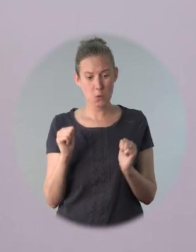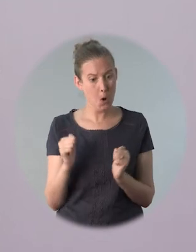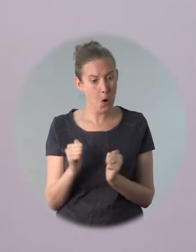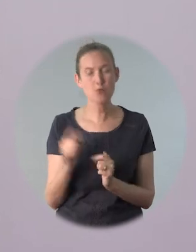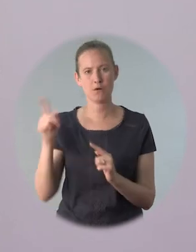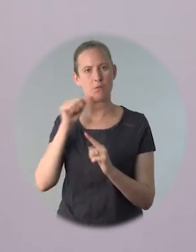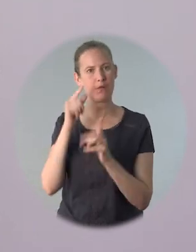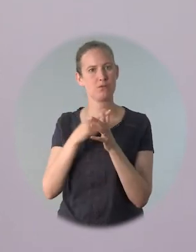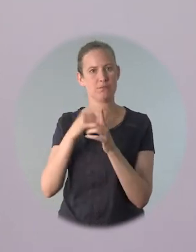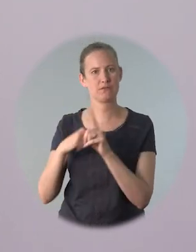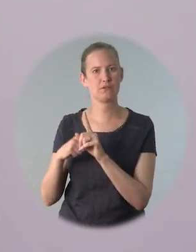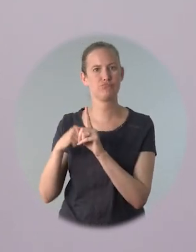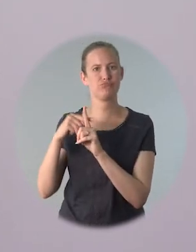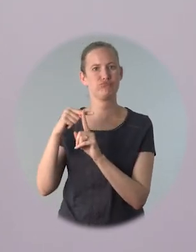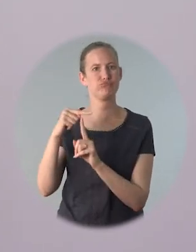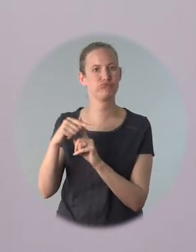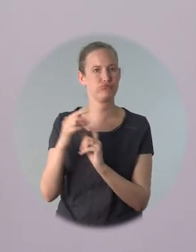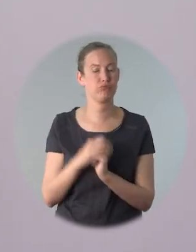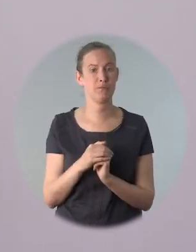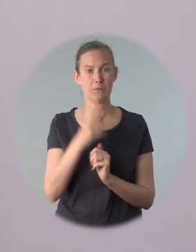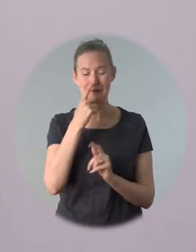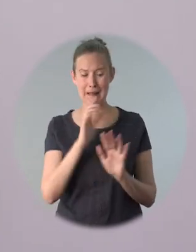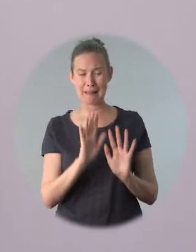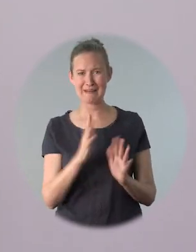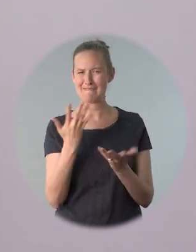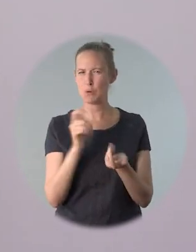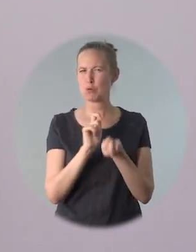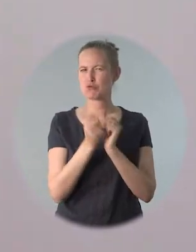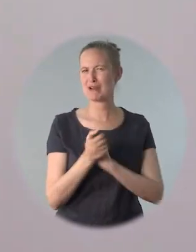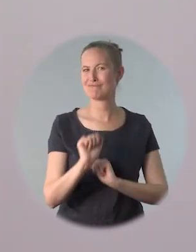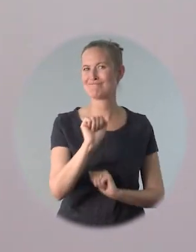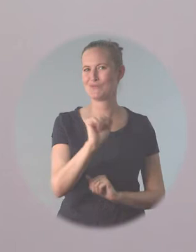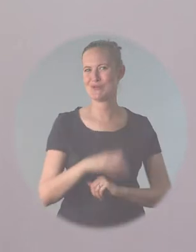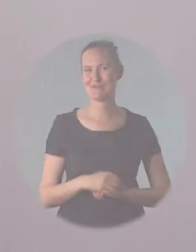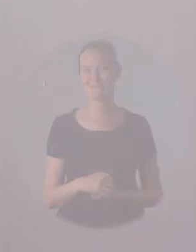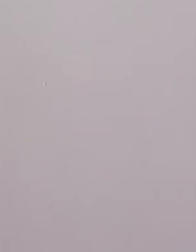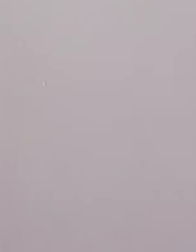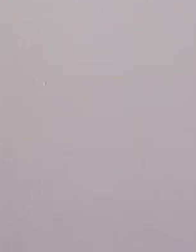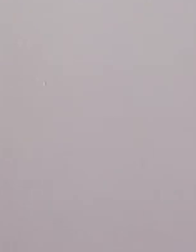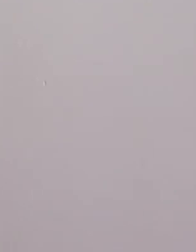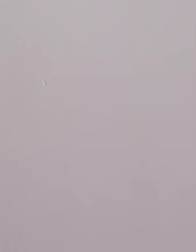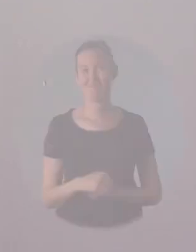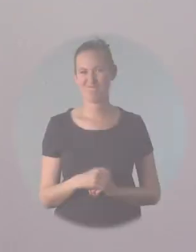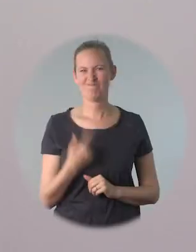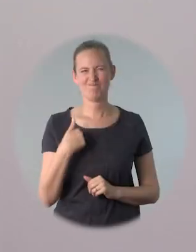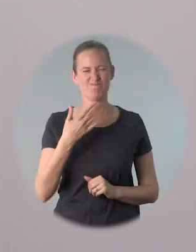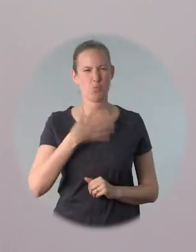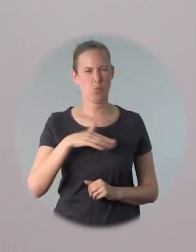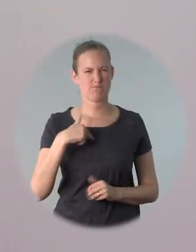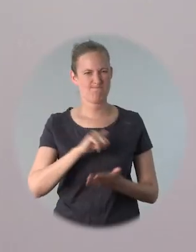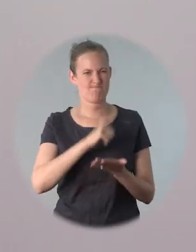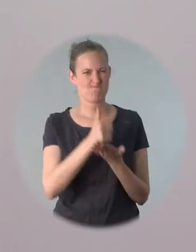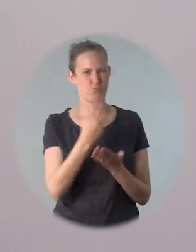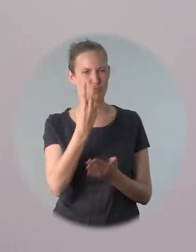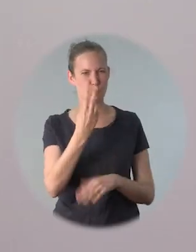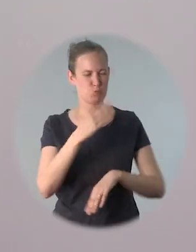If you're happy with those then fine. If not then this is how to set your own. I'm going to set two times that I want the heating nice